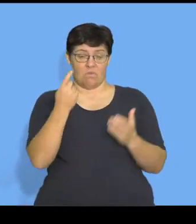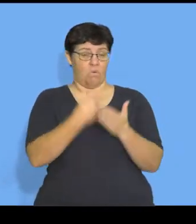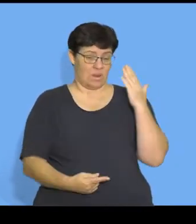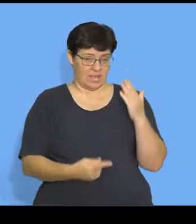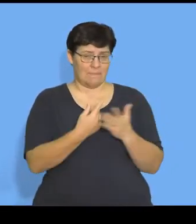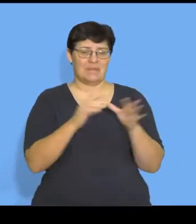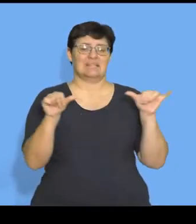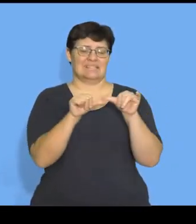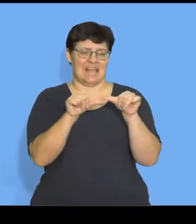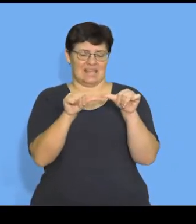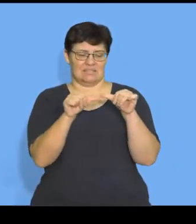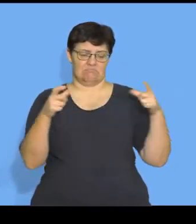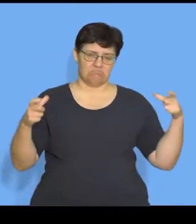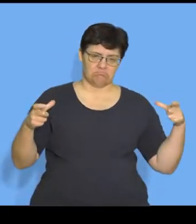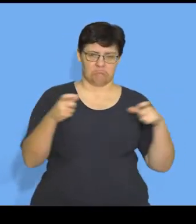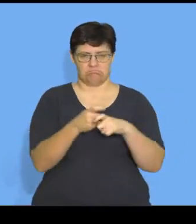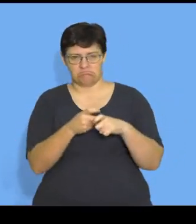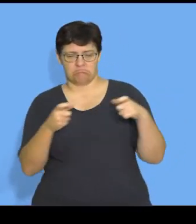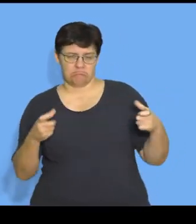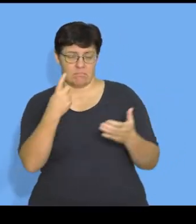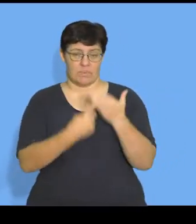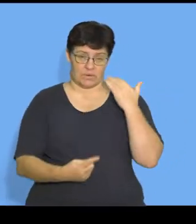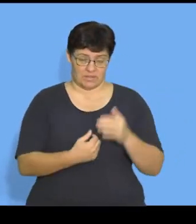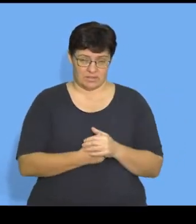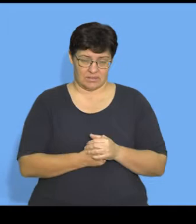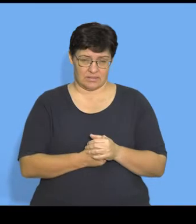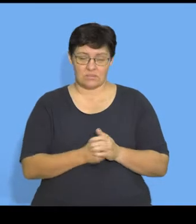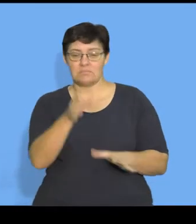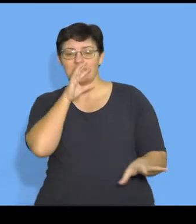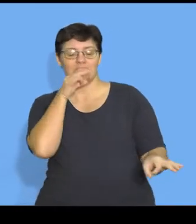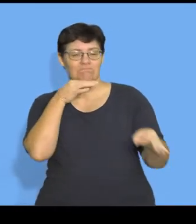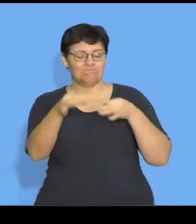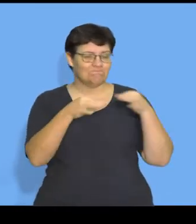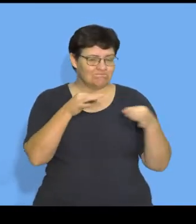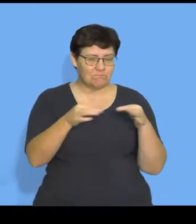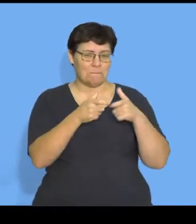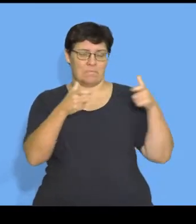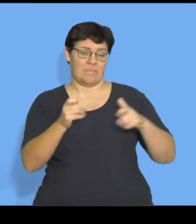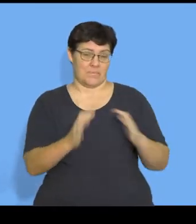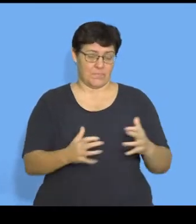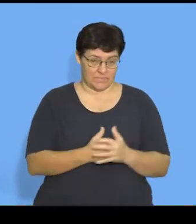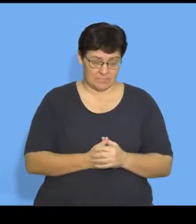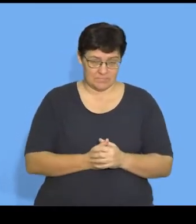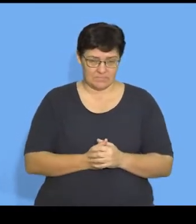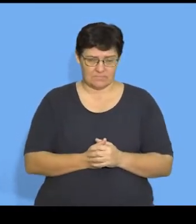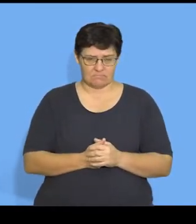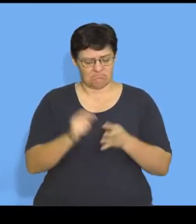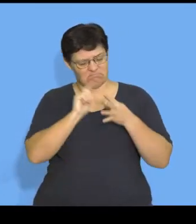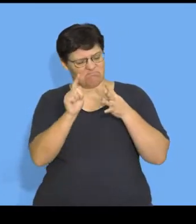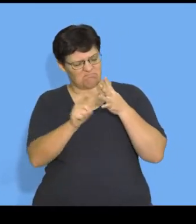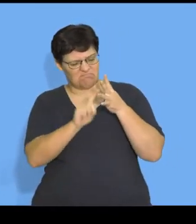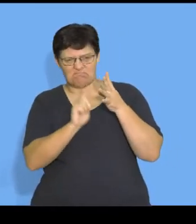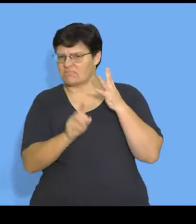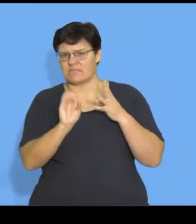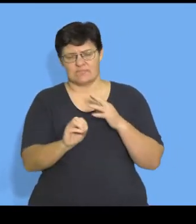means size. So we describe how big it is. And there's lots of scalars. These are